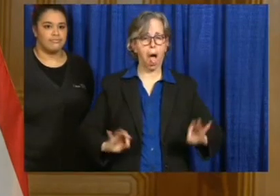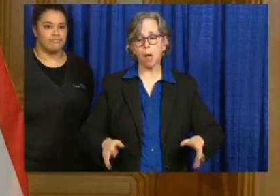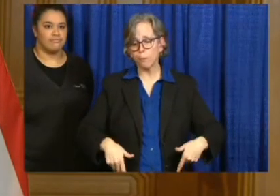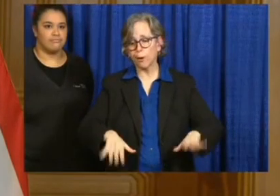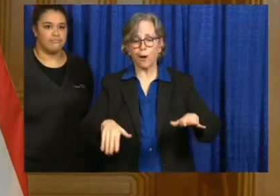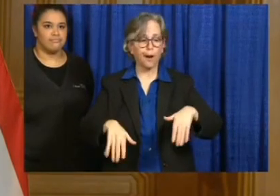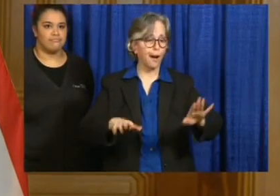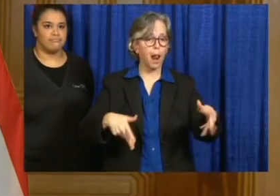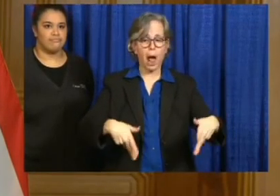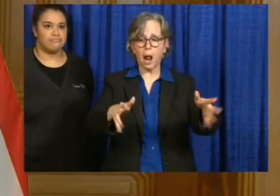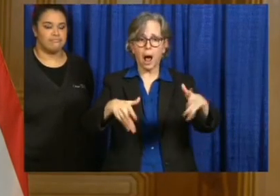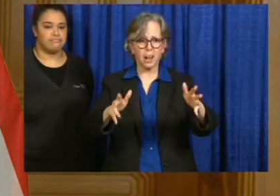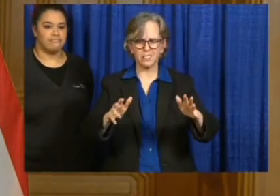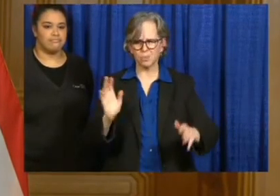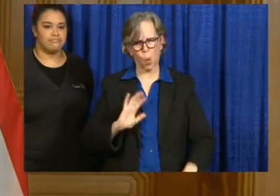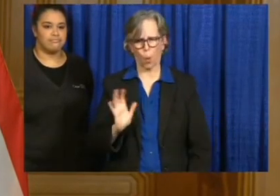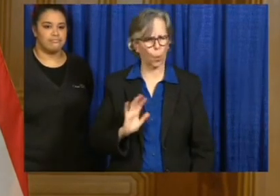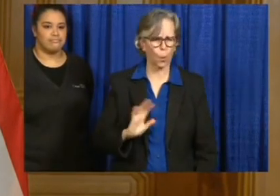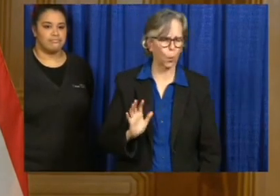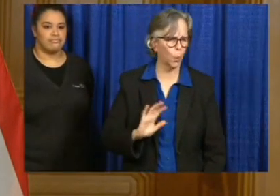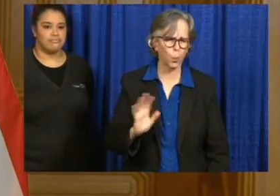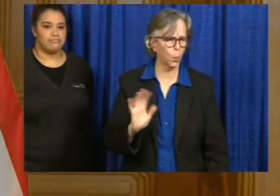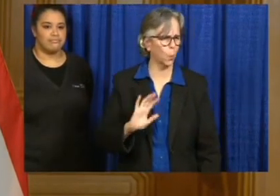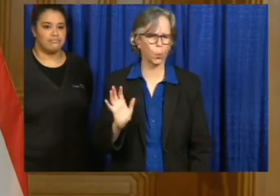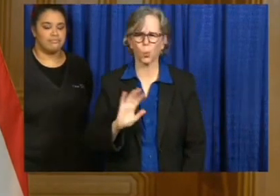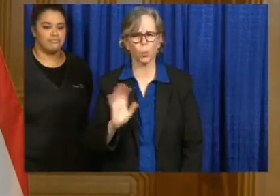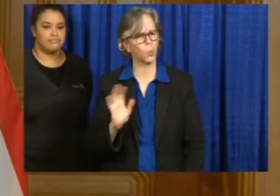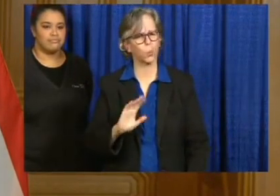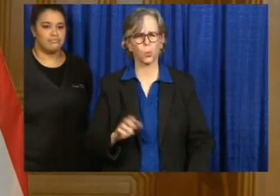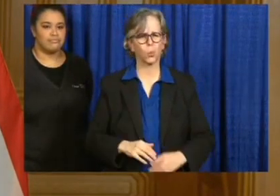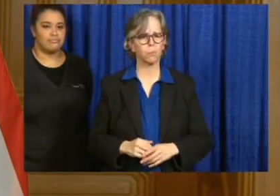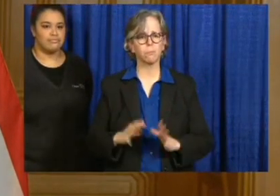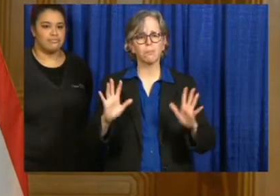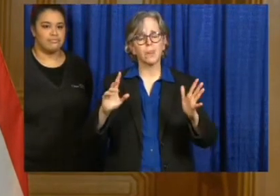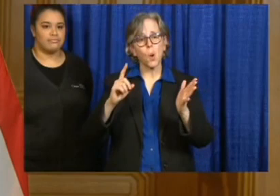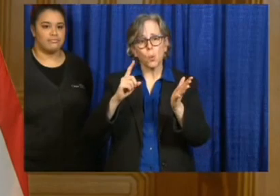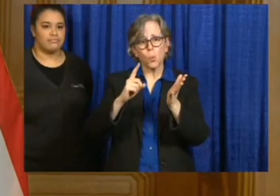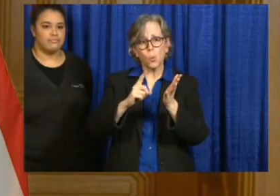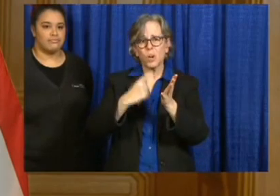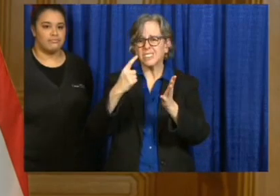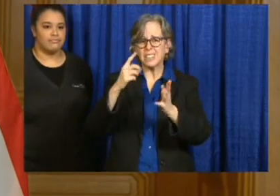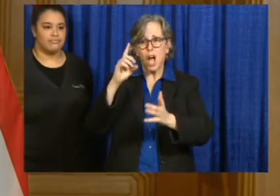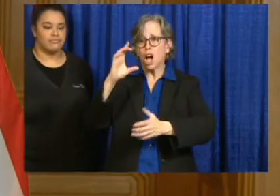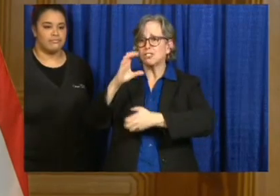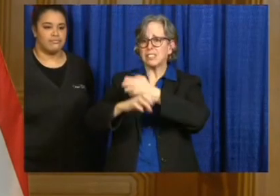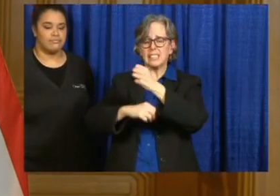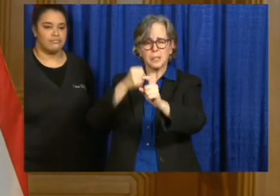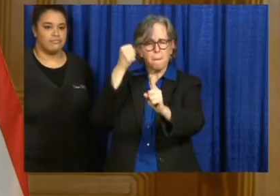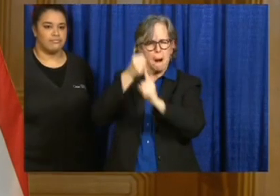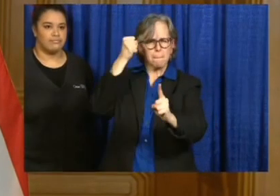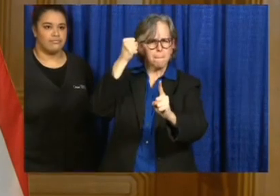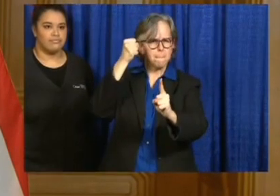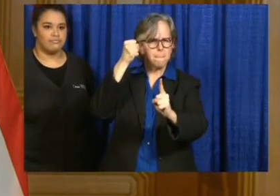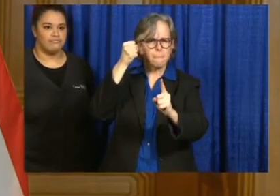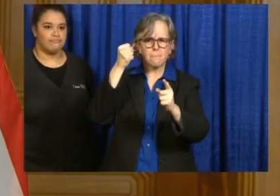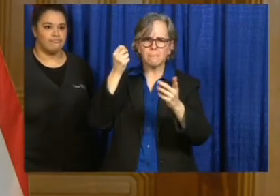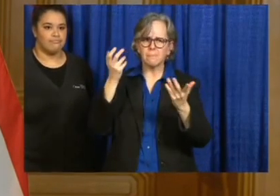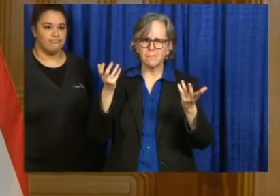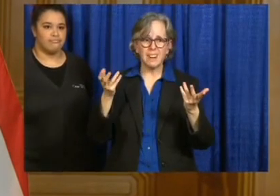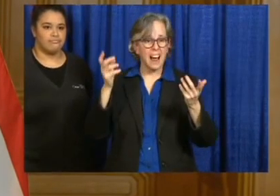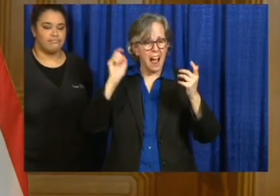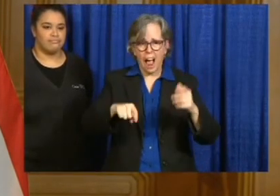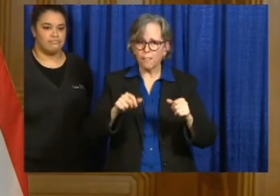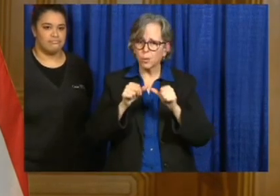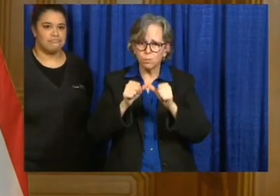And we're just not going to do that. Again, this is once in 100 years, and we got to do it, and we got to stay at it.